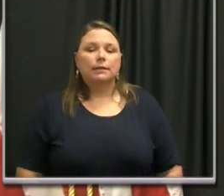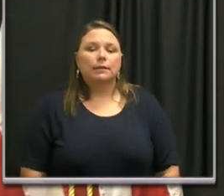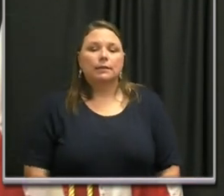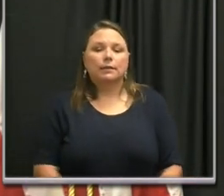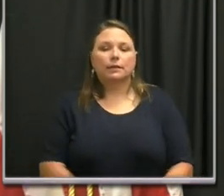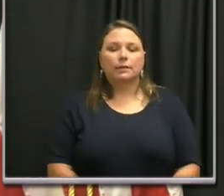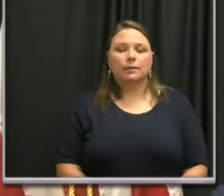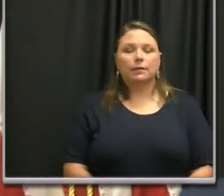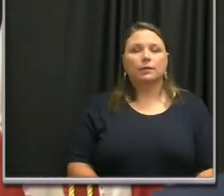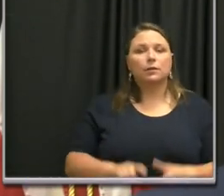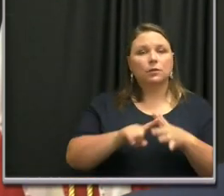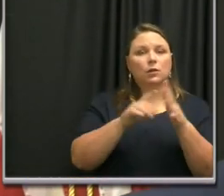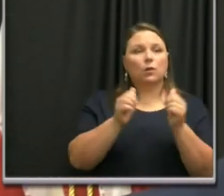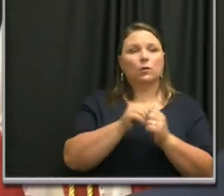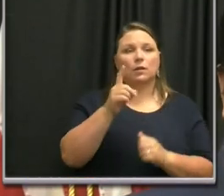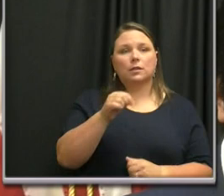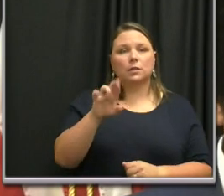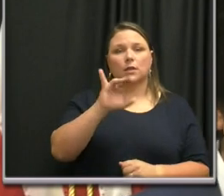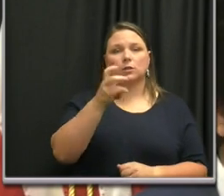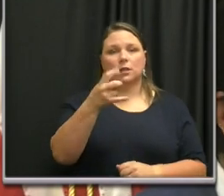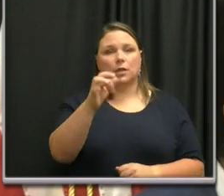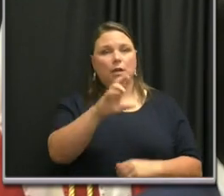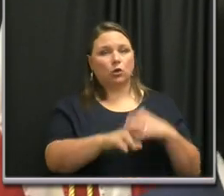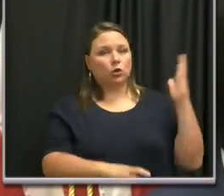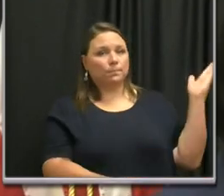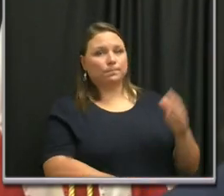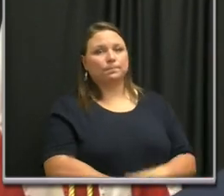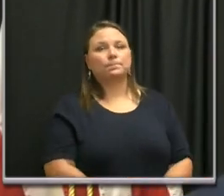Thank you, Harriet. We'll start with Dr. Jahangir.